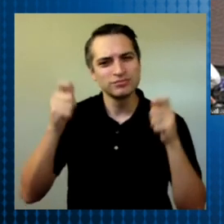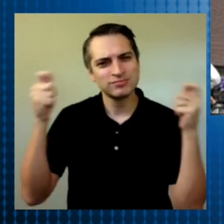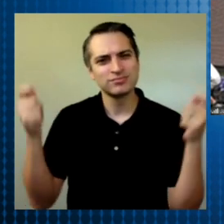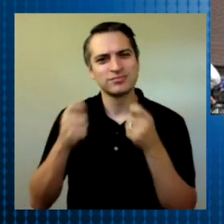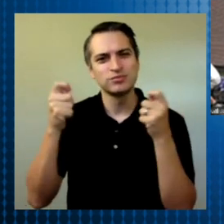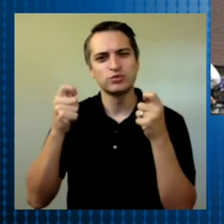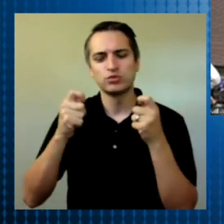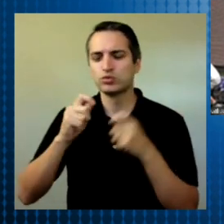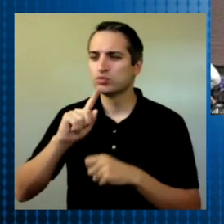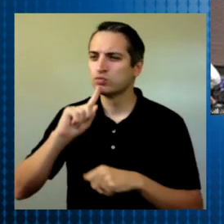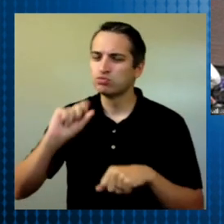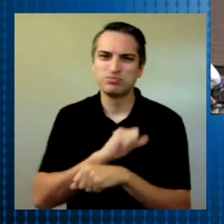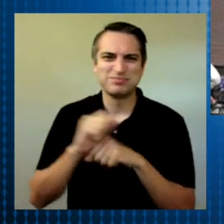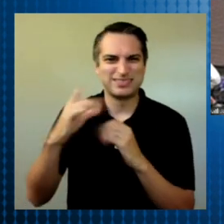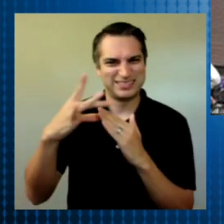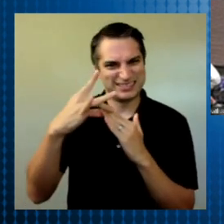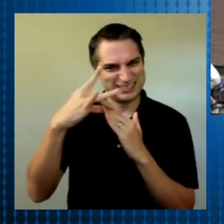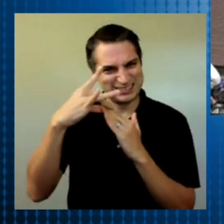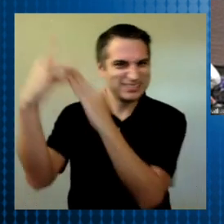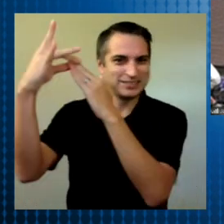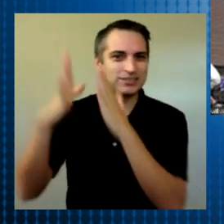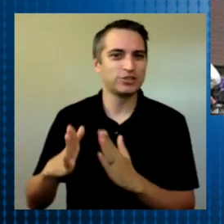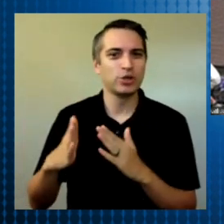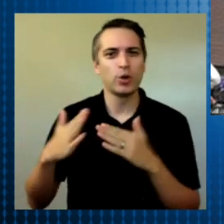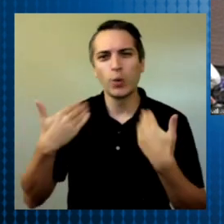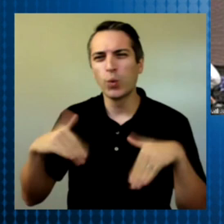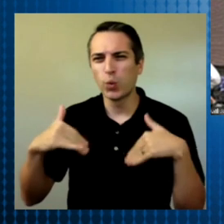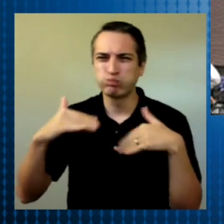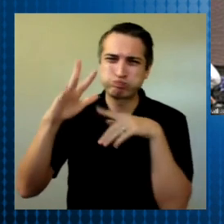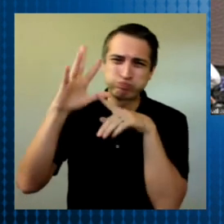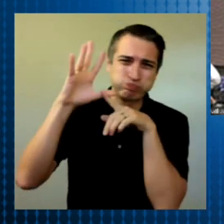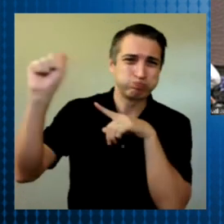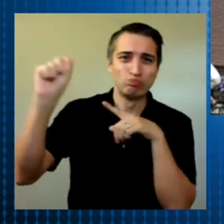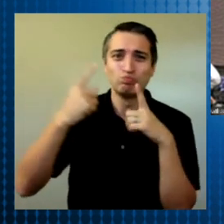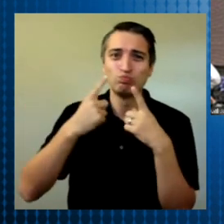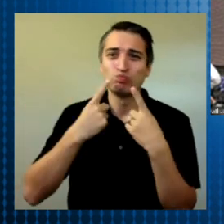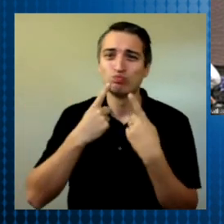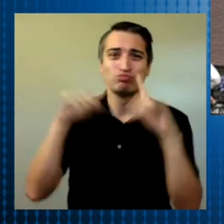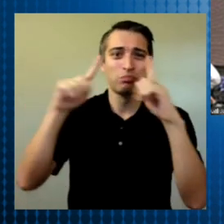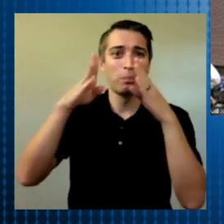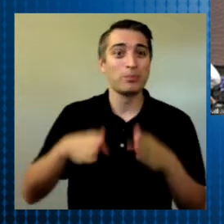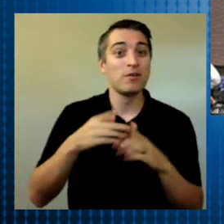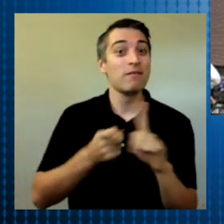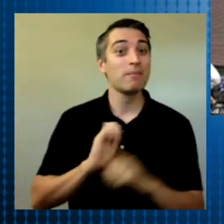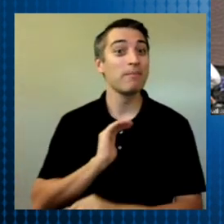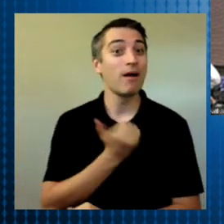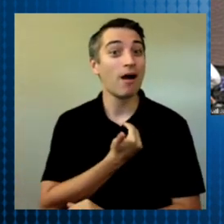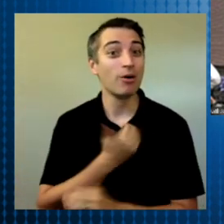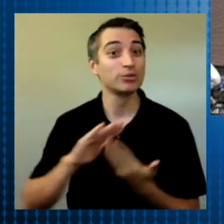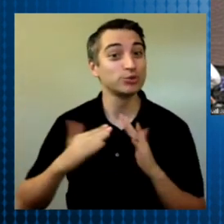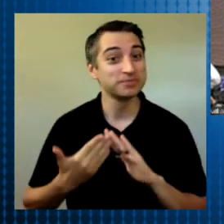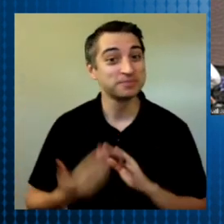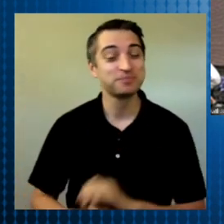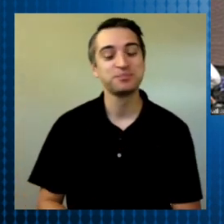pioneer, a trailblazer, and a mover and a shaker that comes from our community. You will